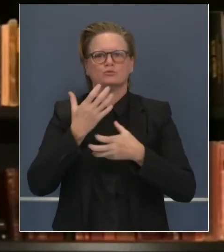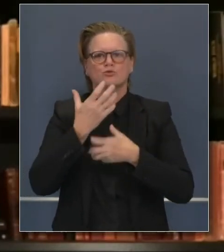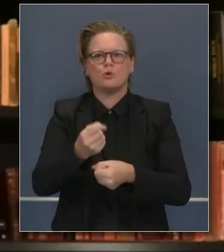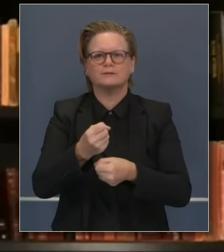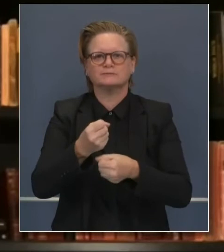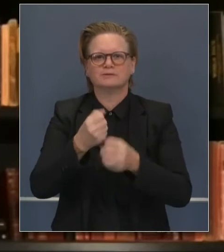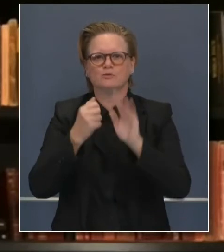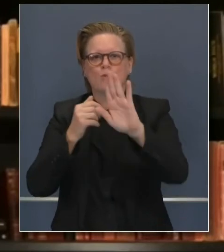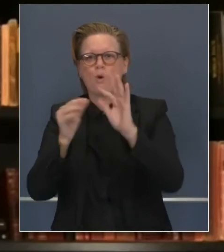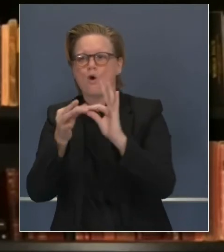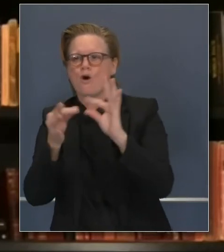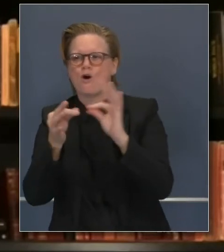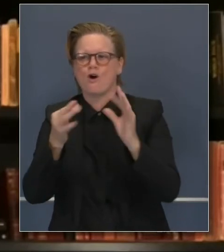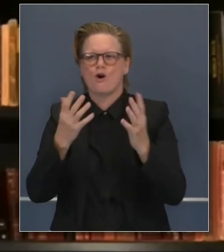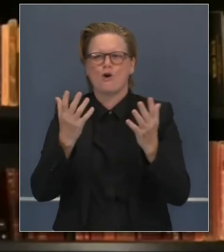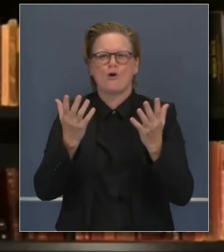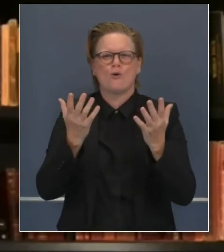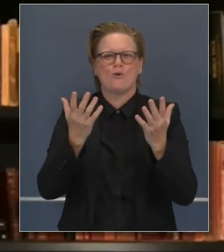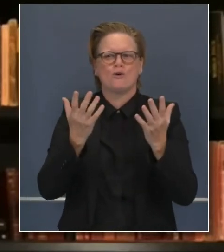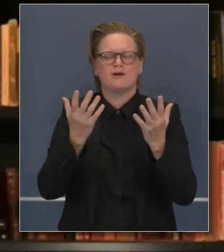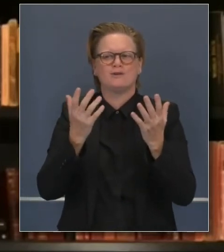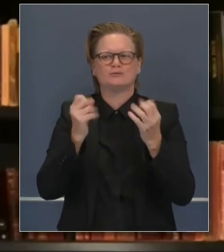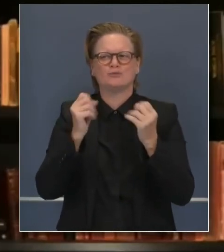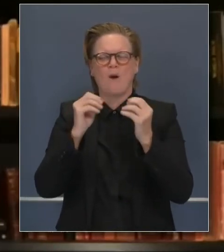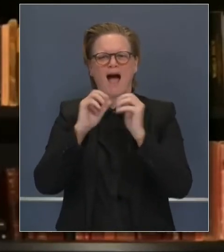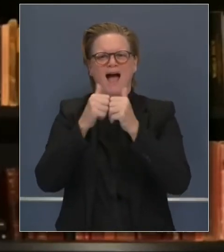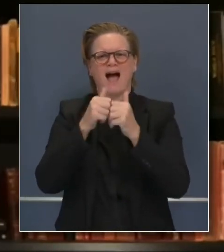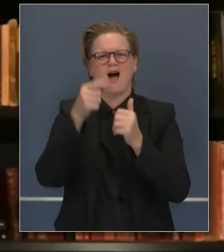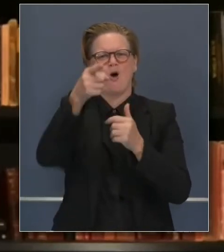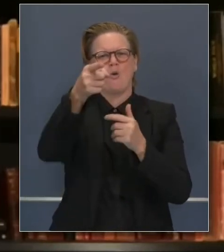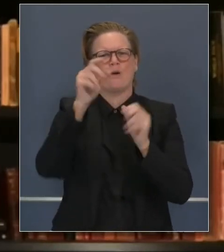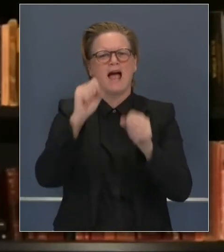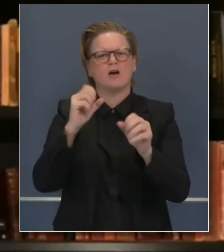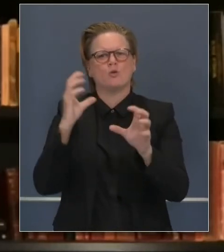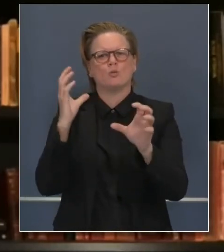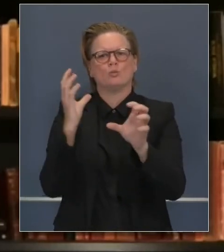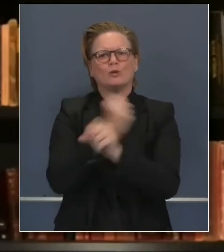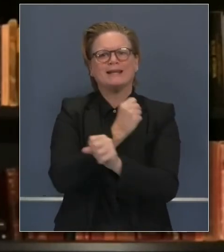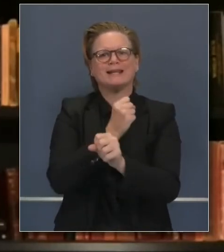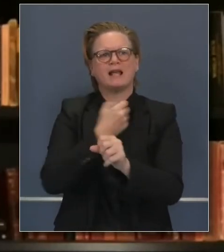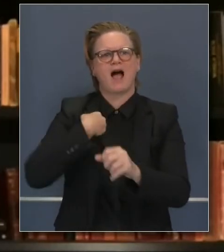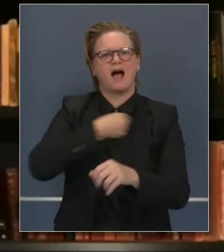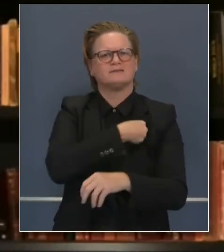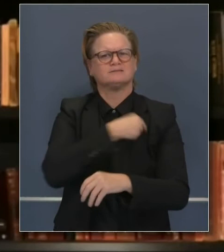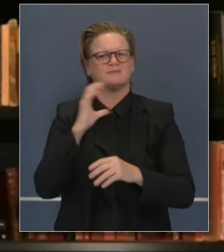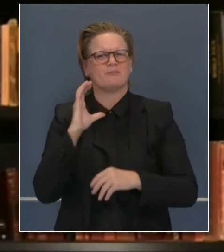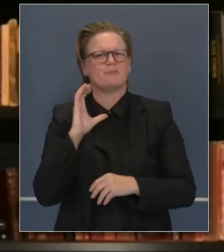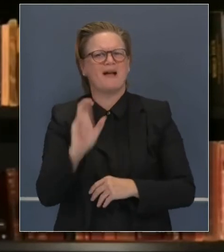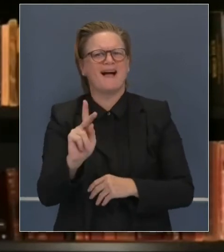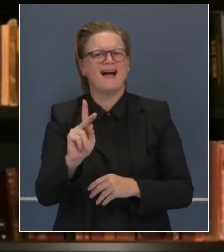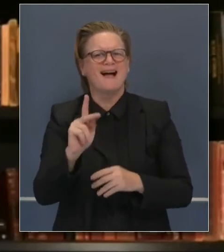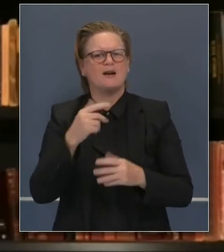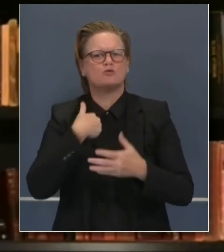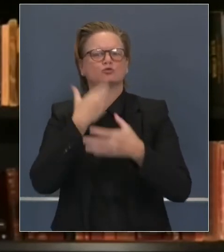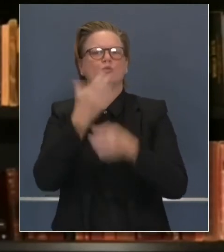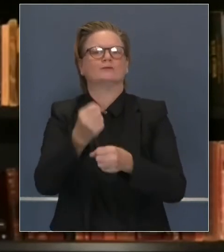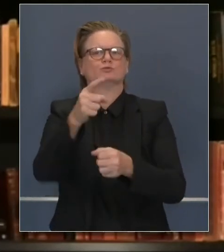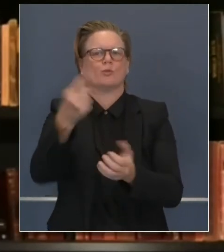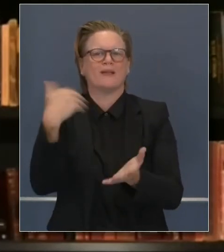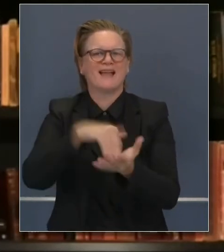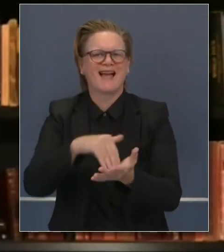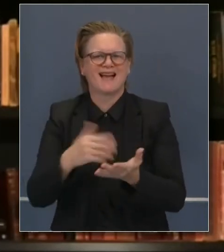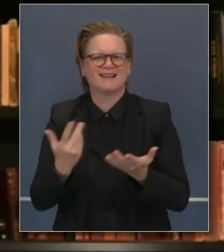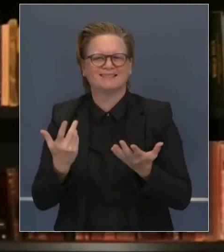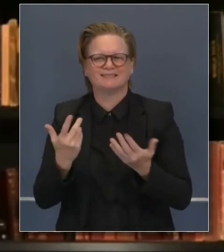to win back those people who just aren't listening to you anymore, or is it too late? Doing my job. I'll continue to do my job. That's what I have to